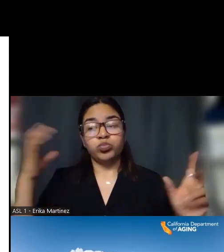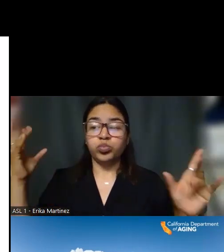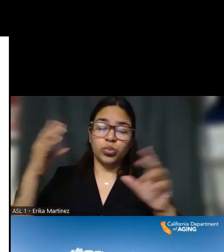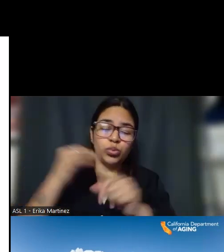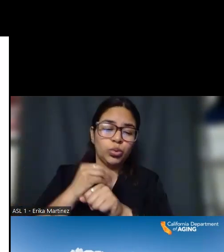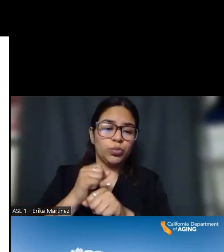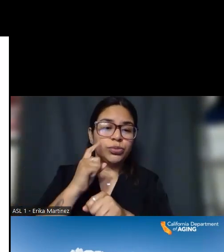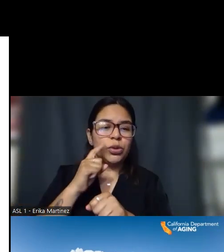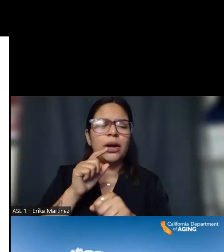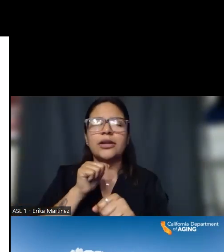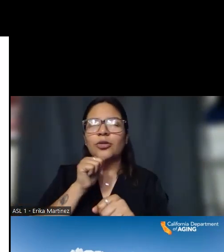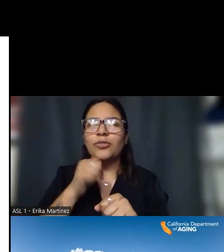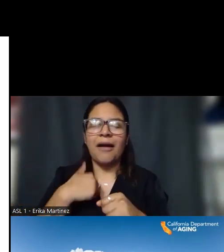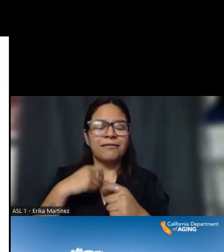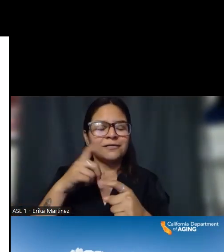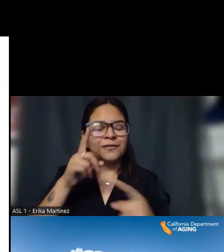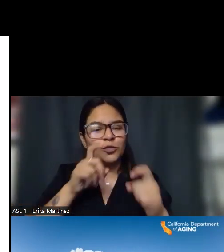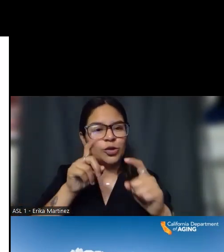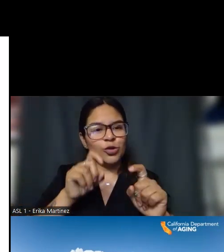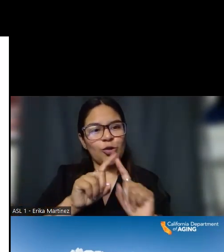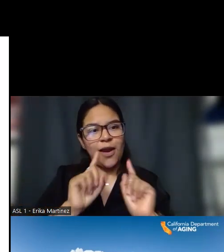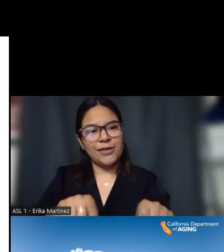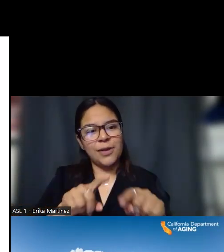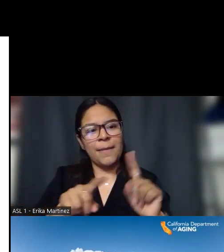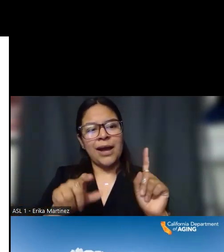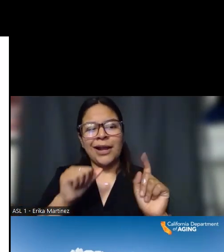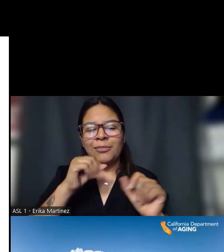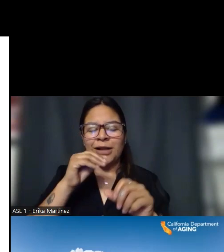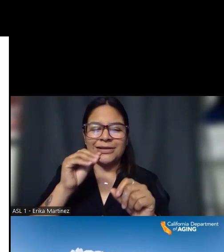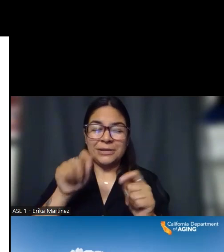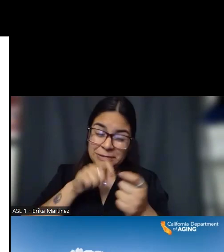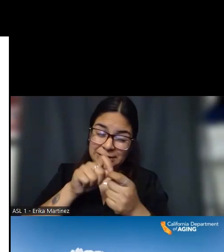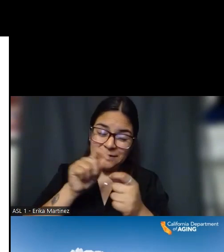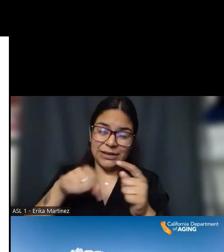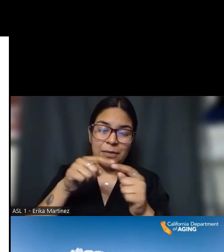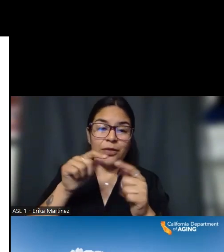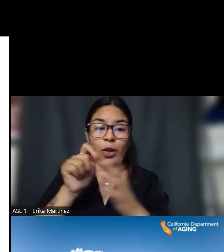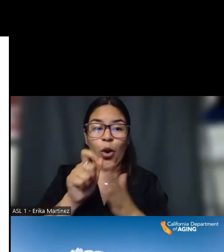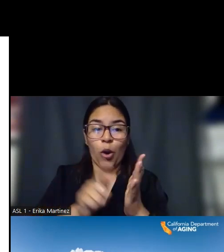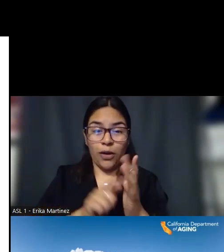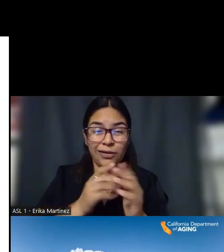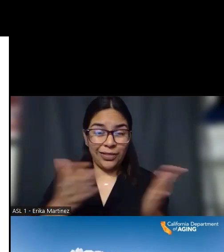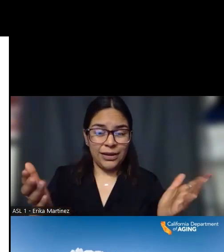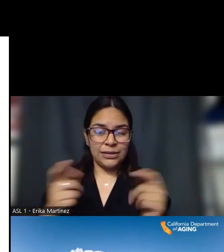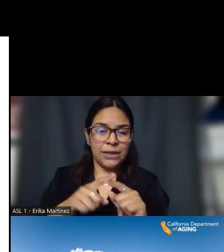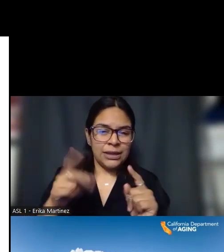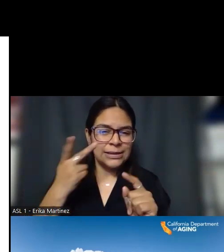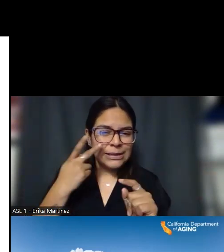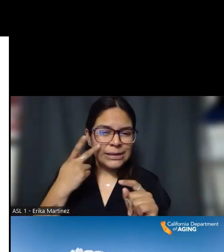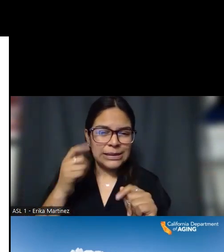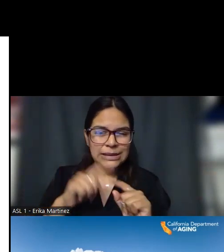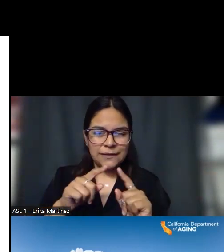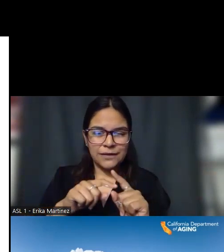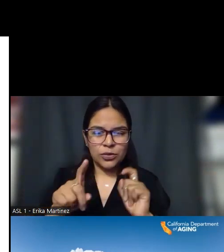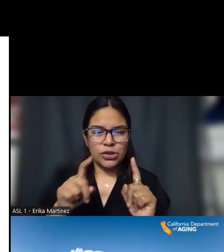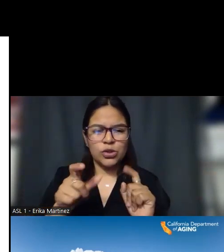into the specifics of the law. So I'm happy to answer any questions. I see Jennifer asked the question, who can, if